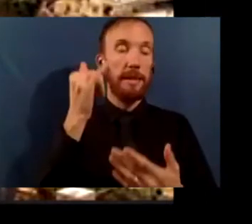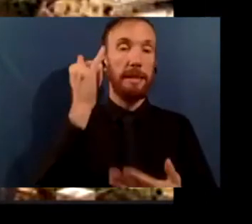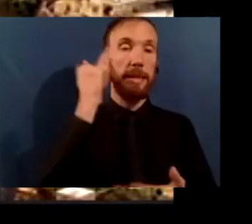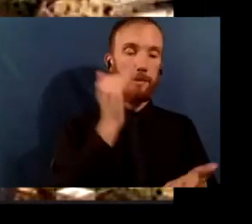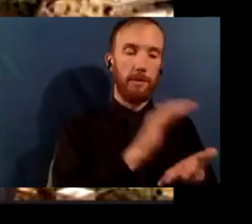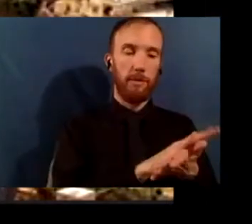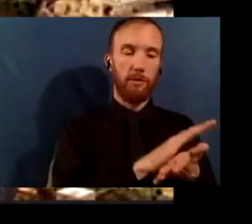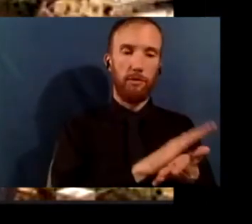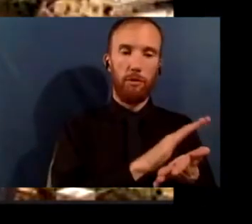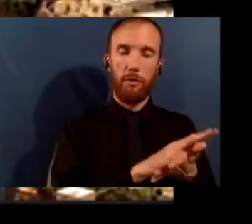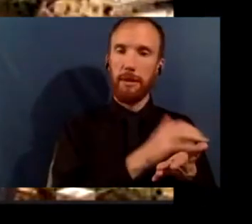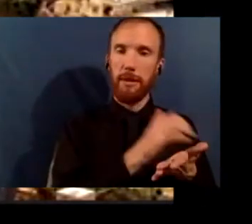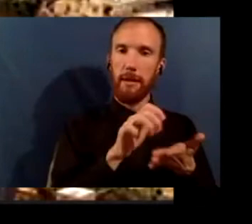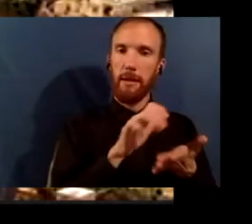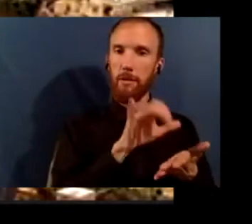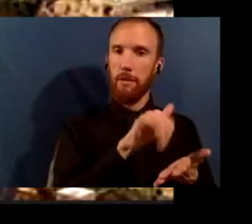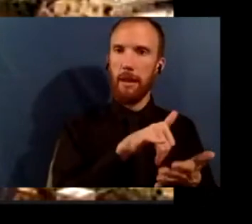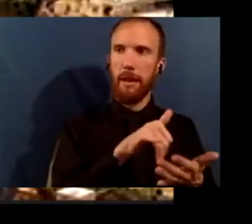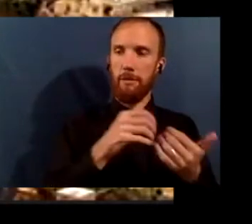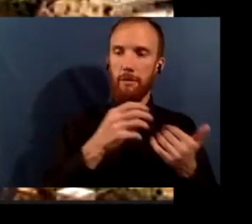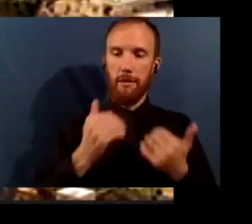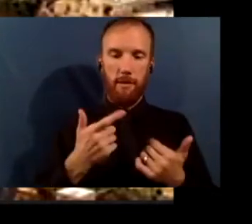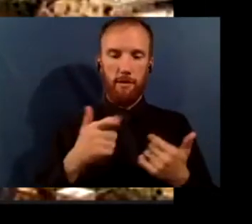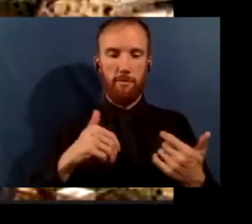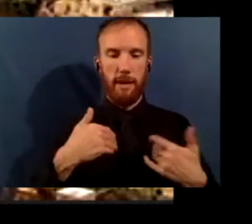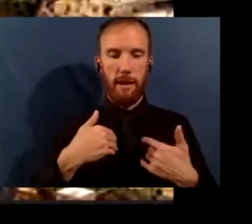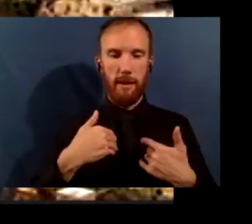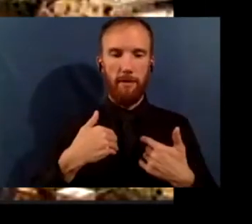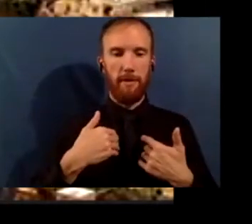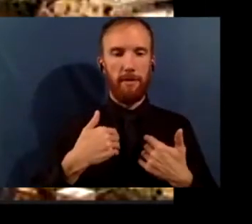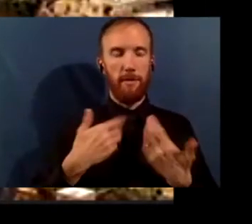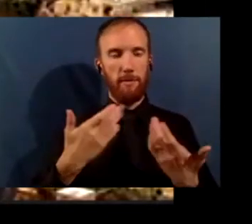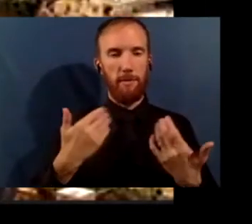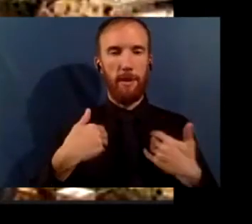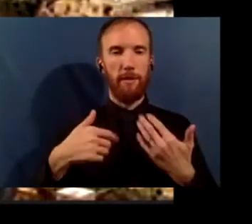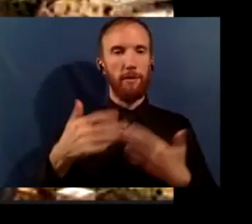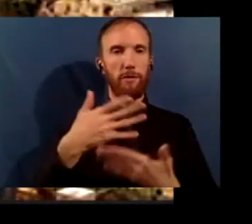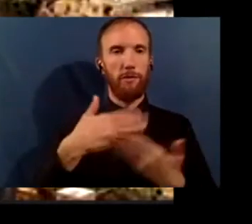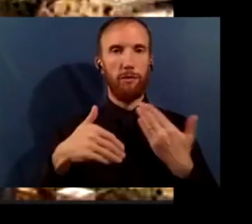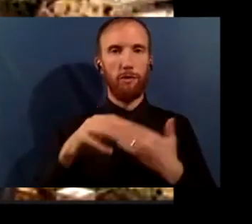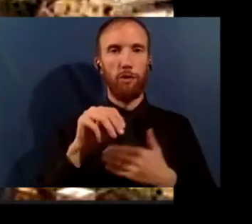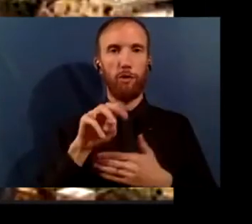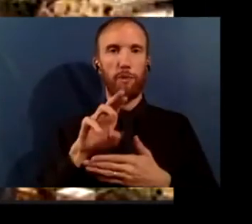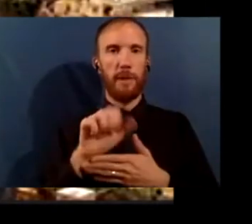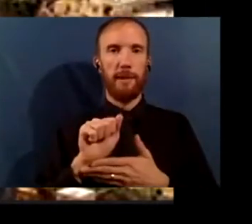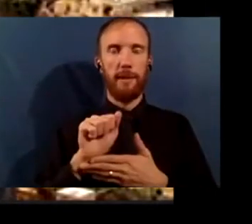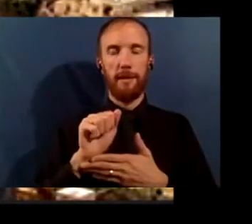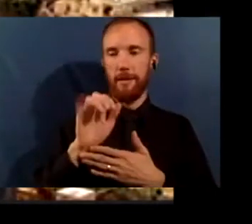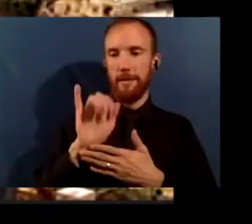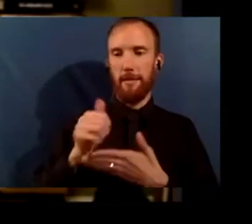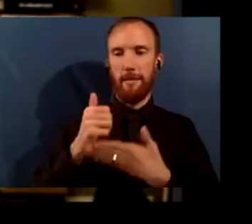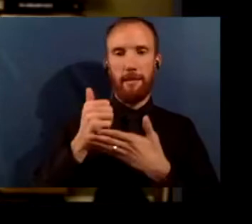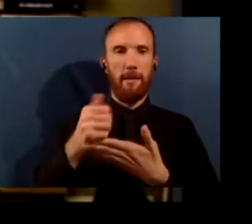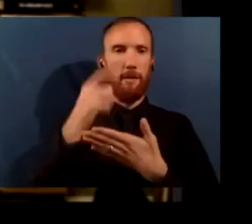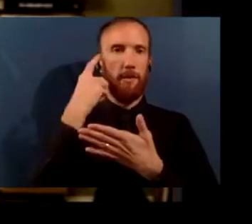does this moment of social media represent an opportunity for the growth of international solidarity work?